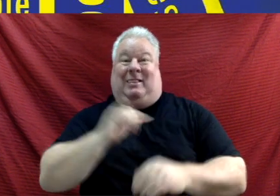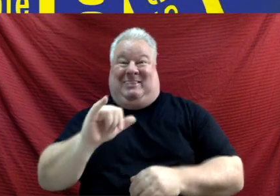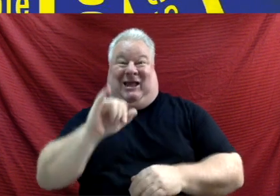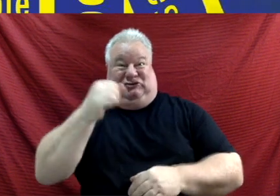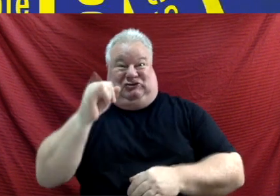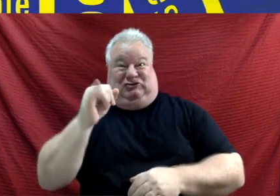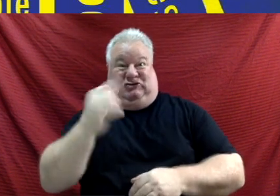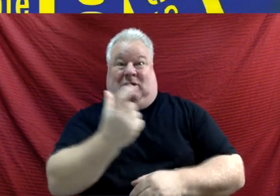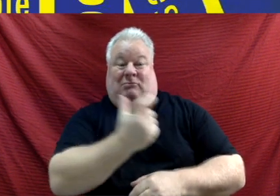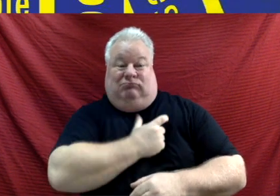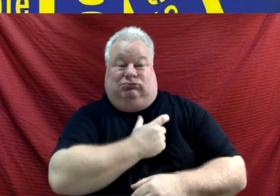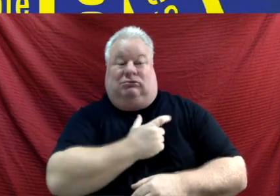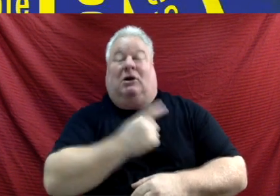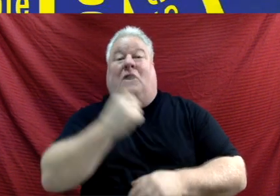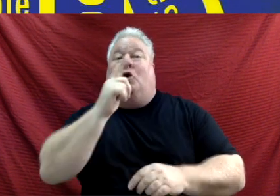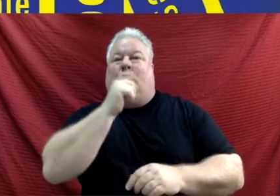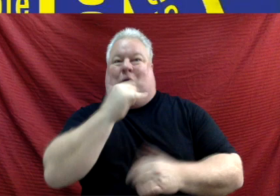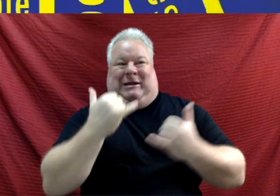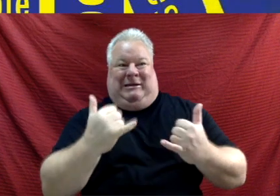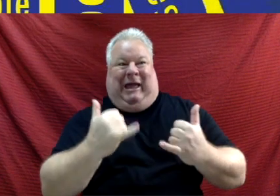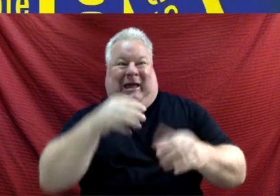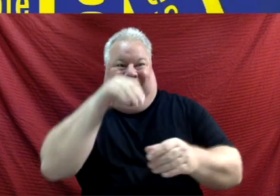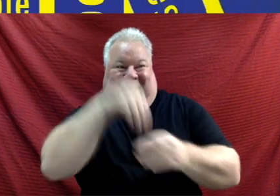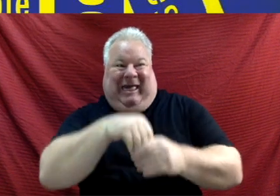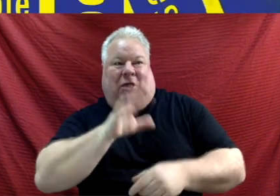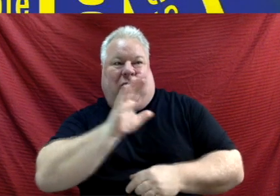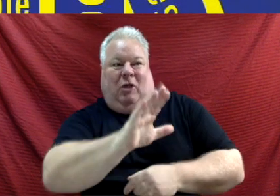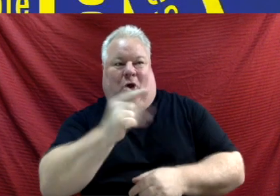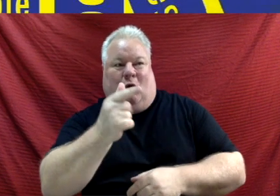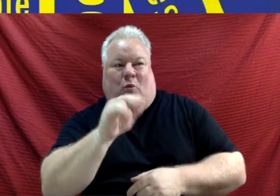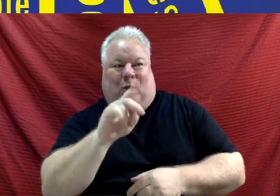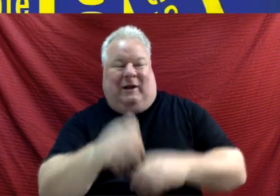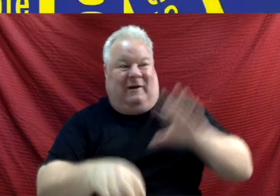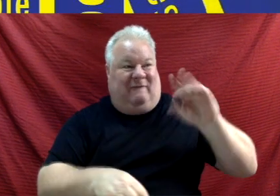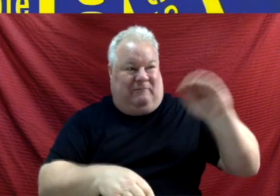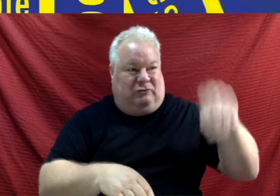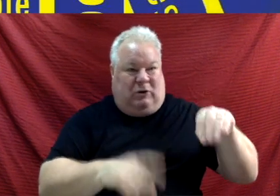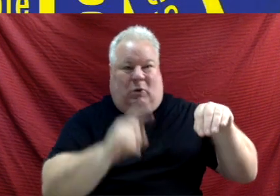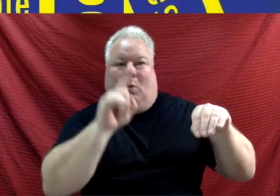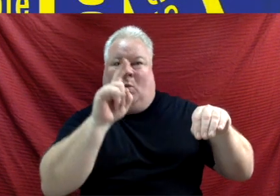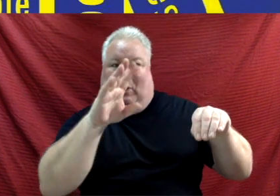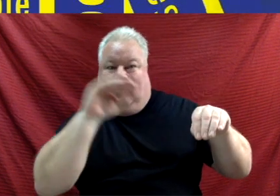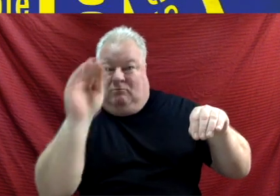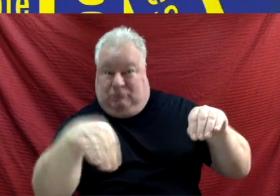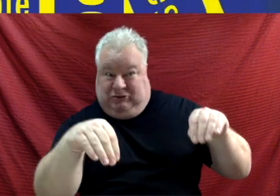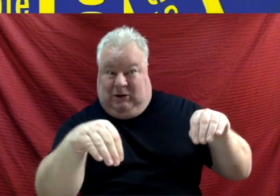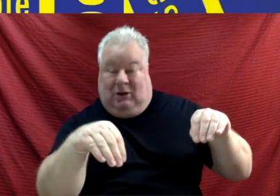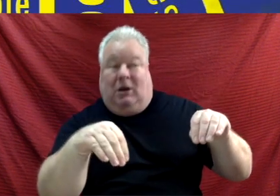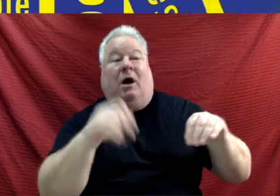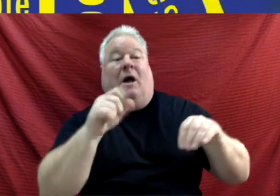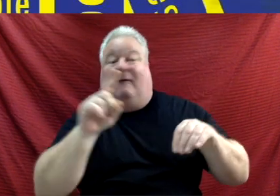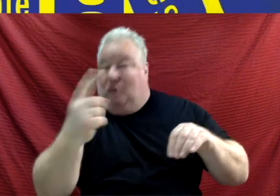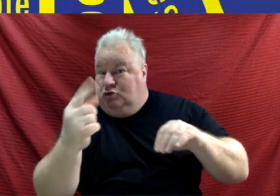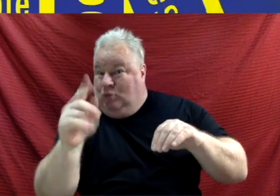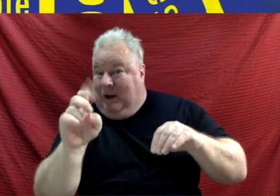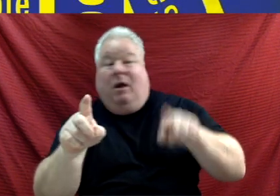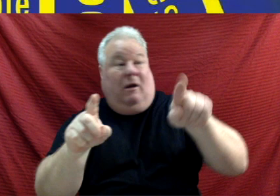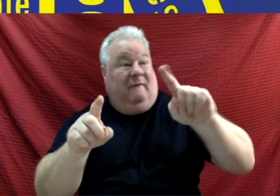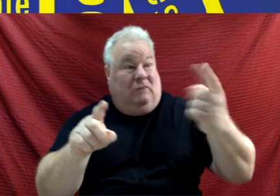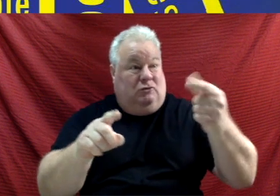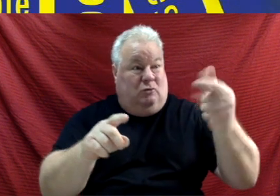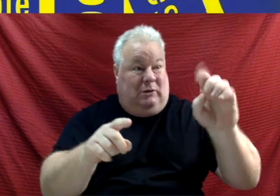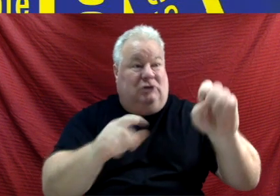again, Gigi Flair for those that are receiving 100% and 50%